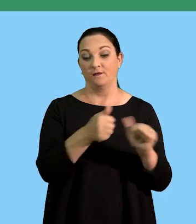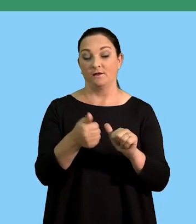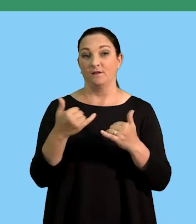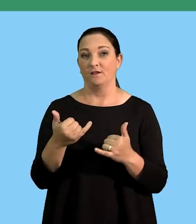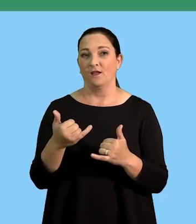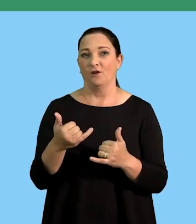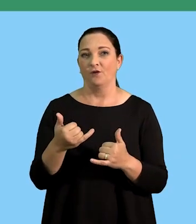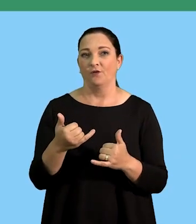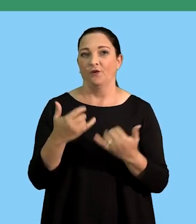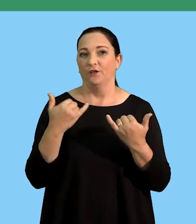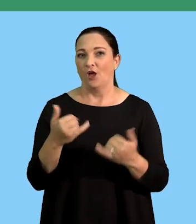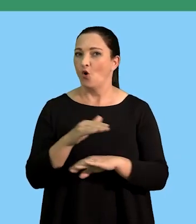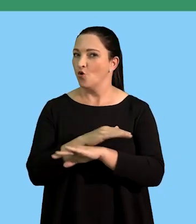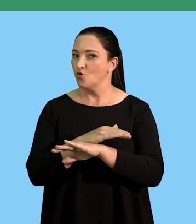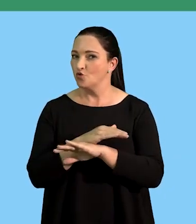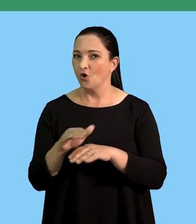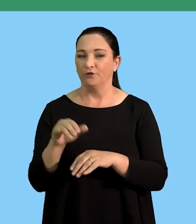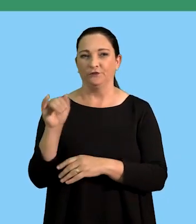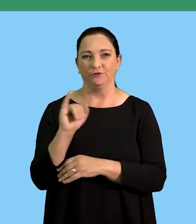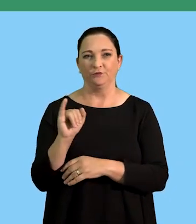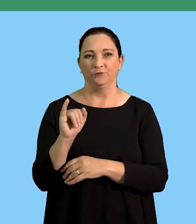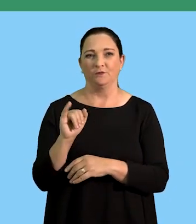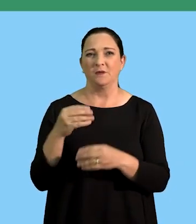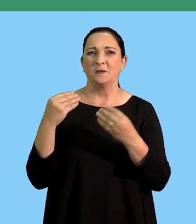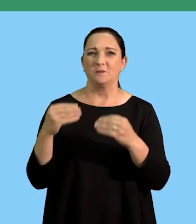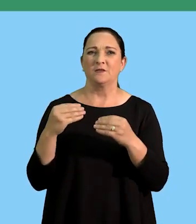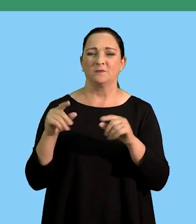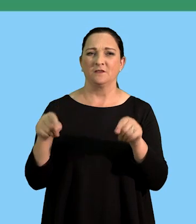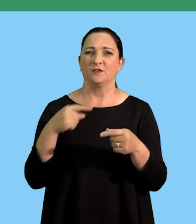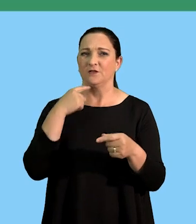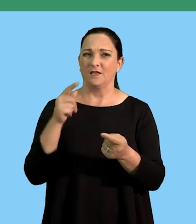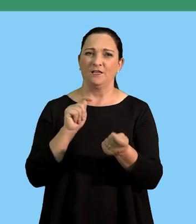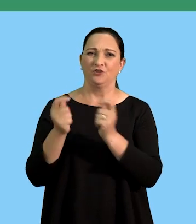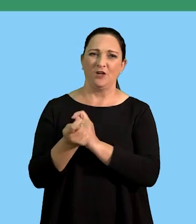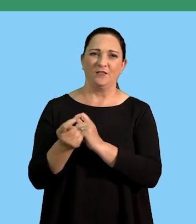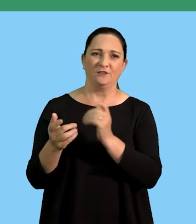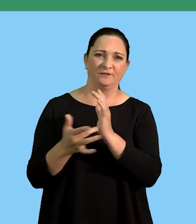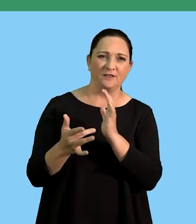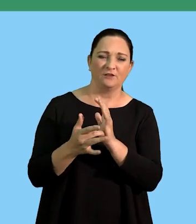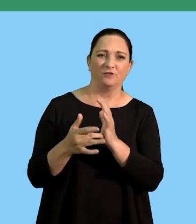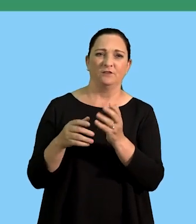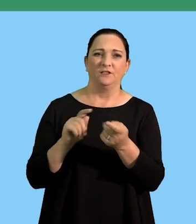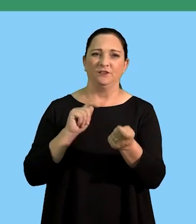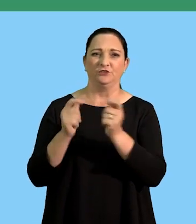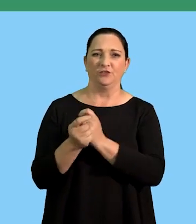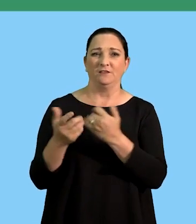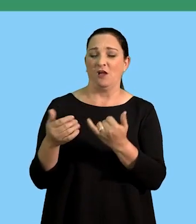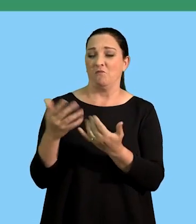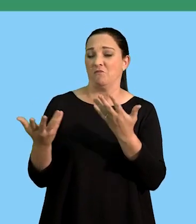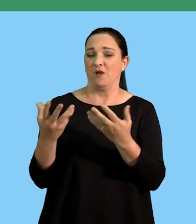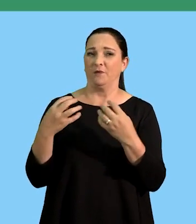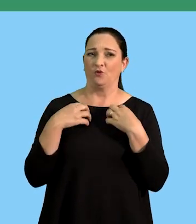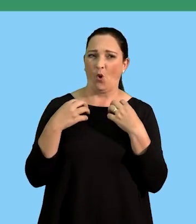into examples of non-insurable, these can be changes in fashion, the business cannot pay for that, changes in technology,